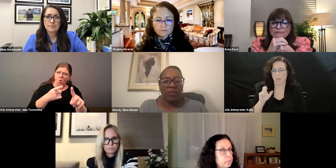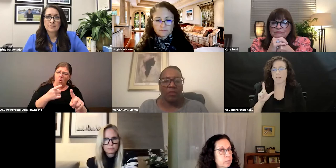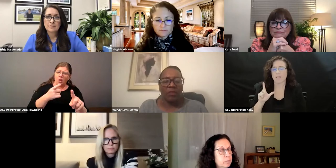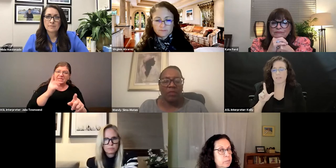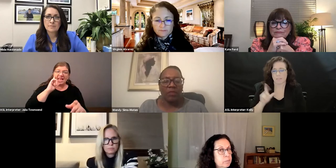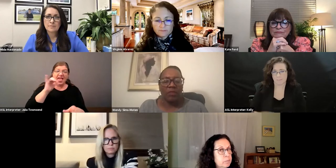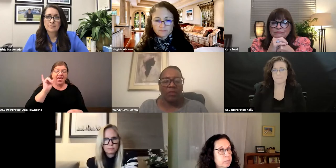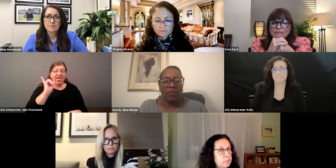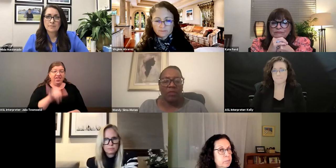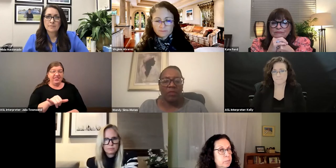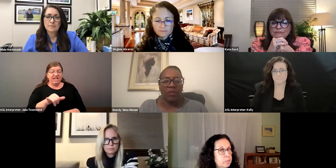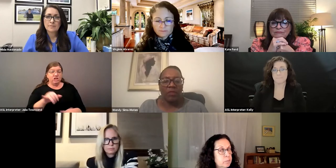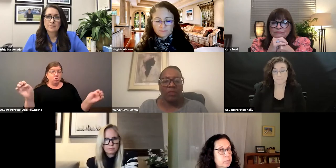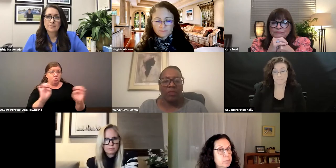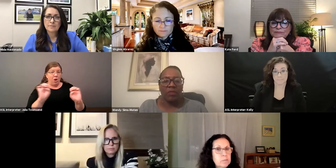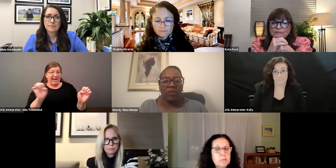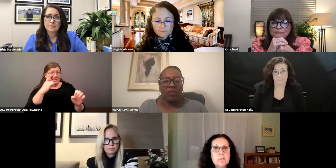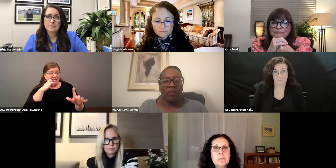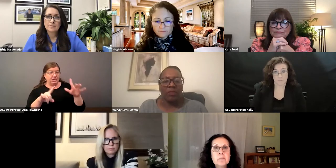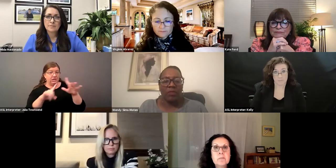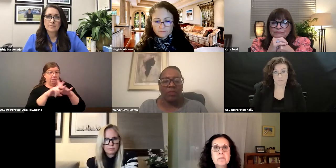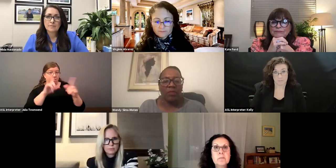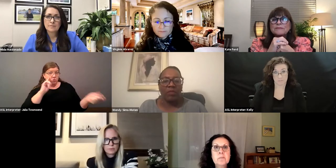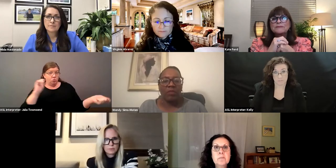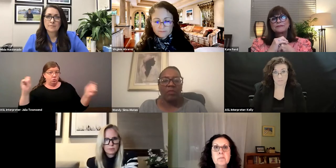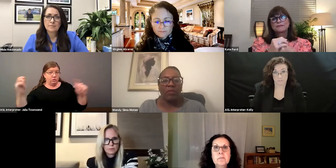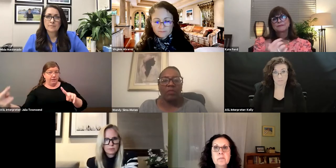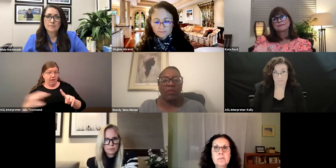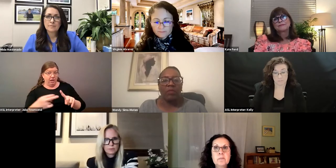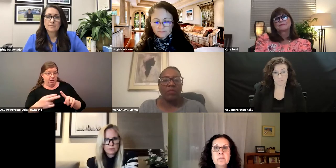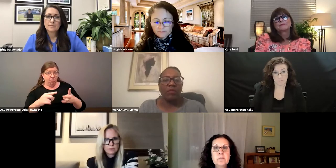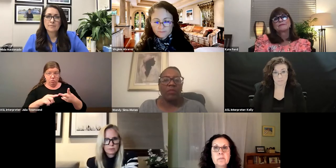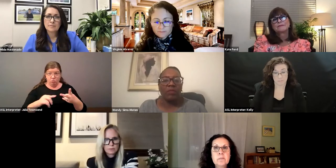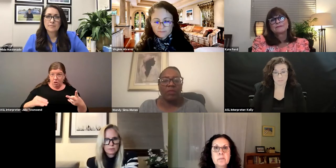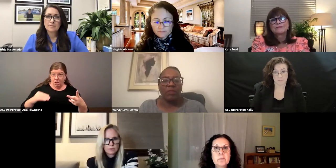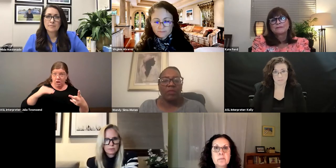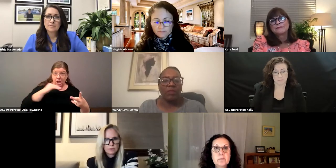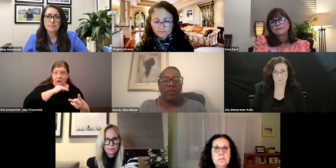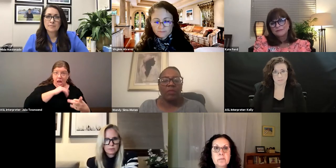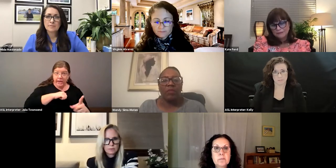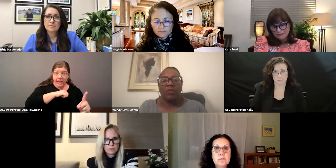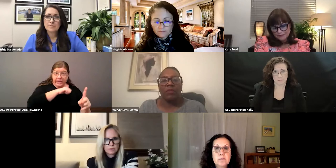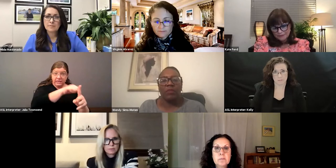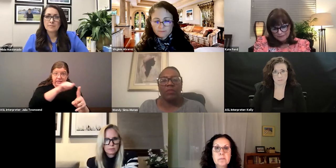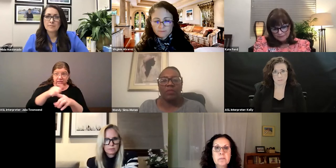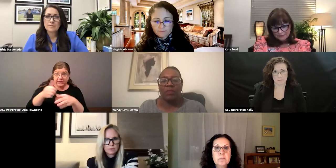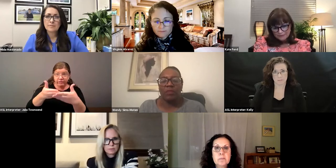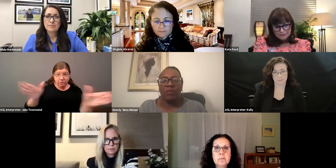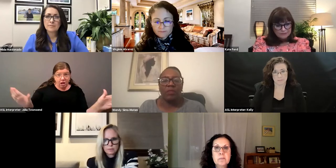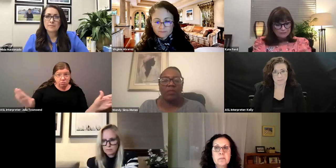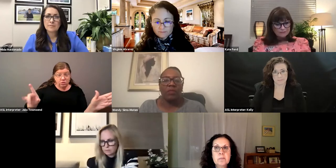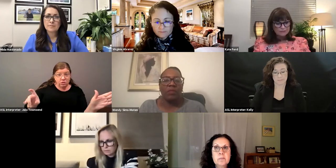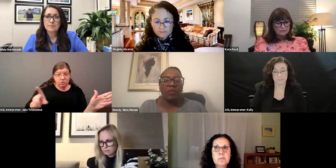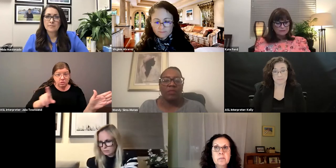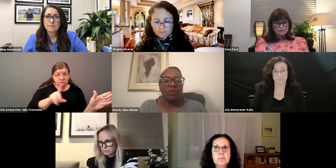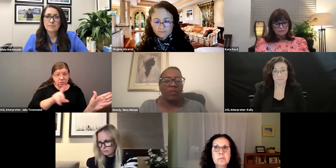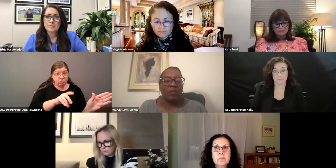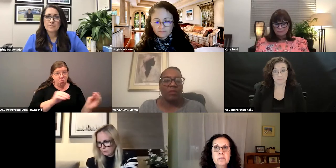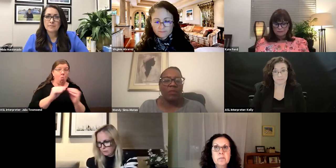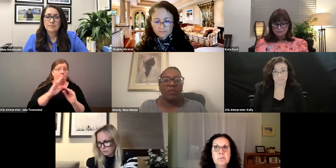crisis that you're in is it to lie and deceive the public even more than you already